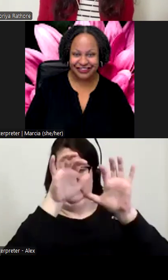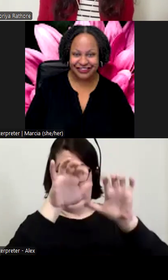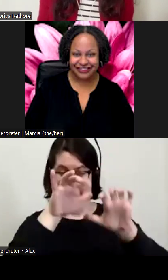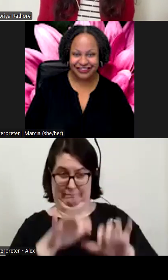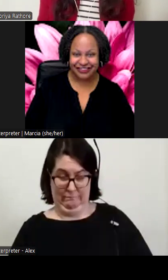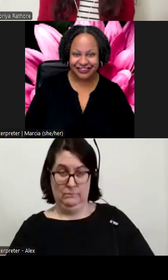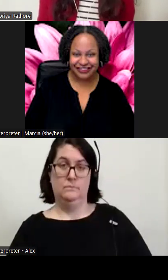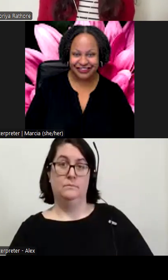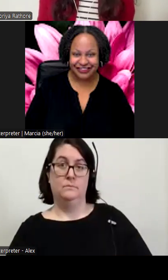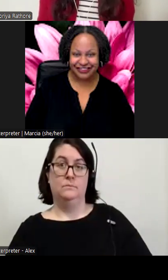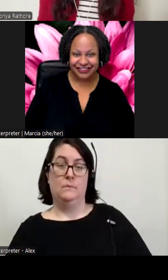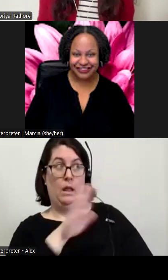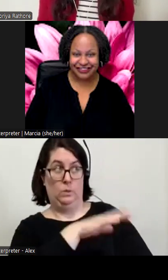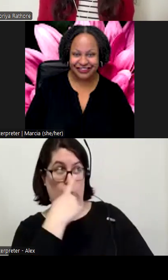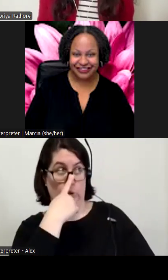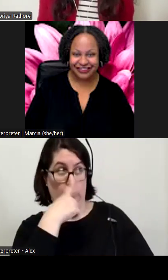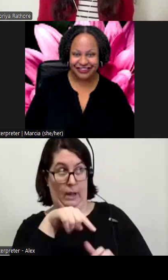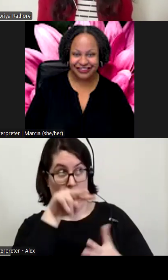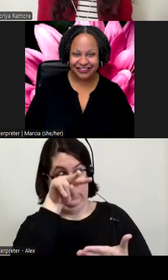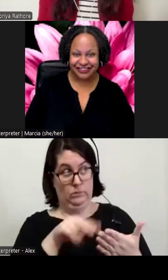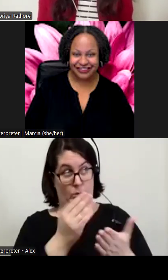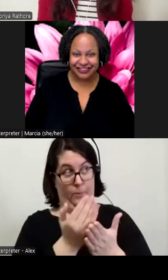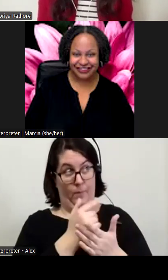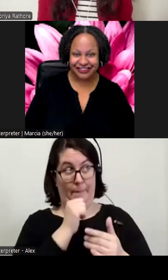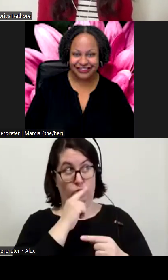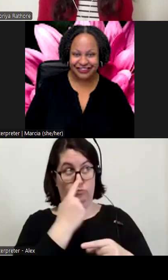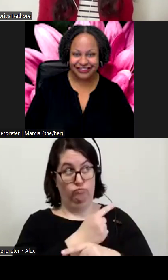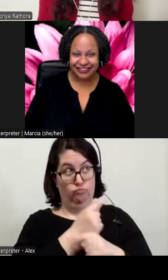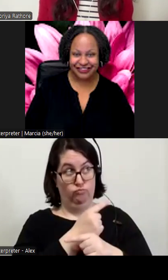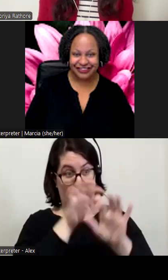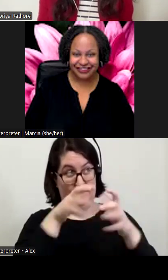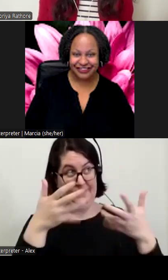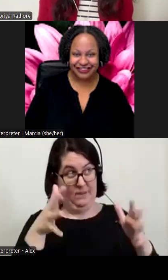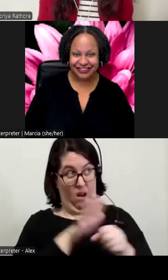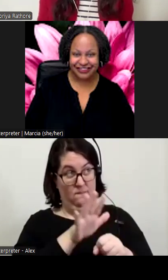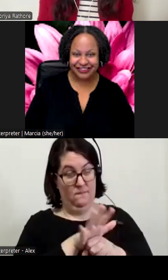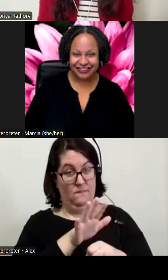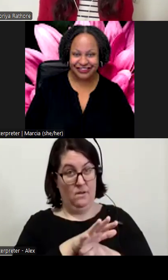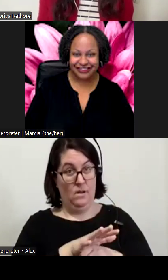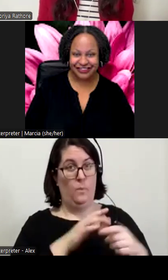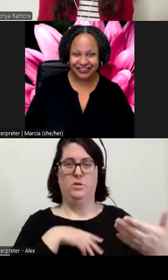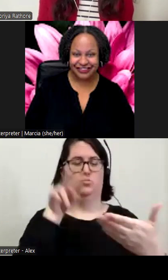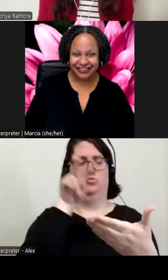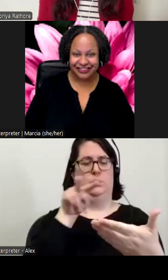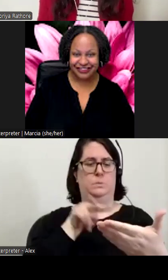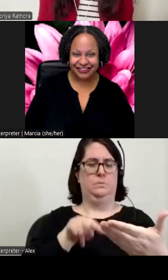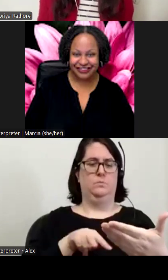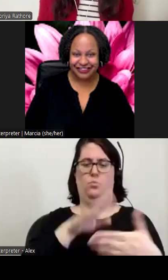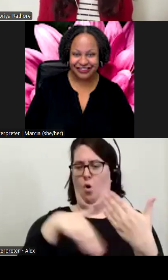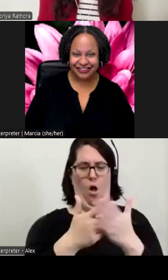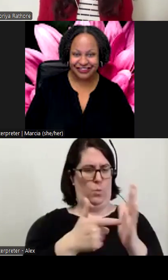then make that request via email, and we'll go into the portal and read through your draft and just make sure that everything is good to